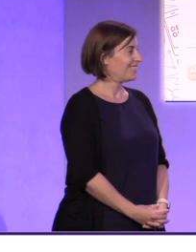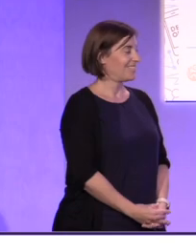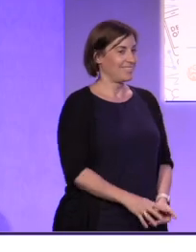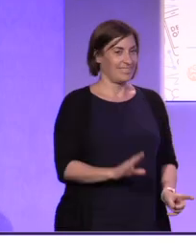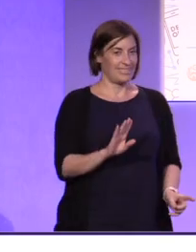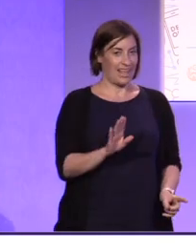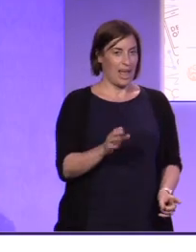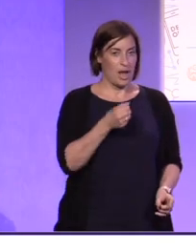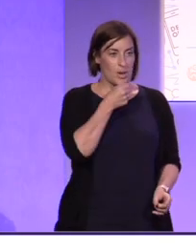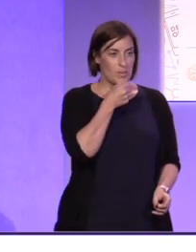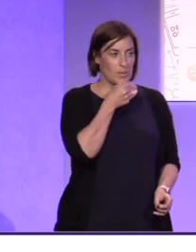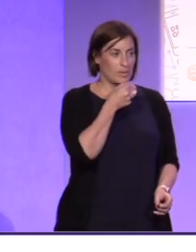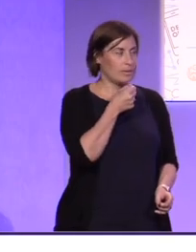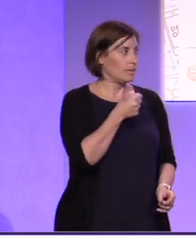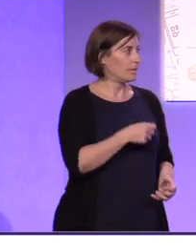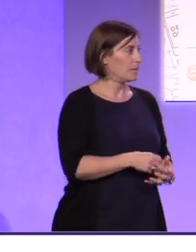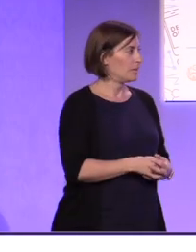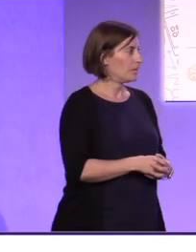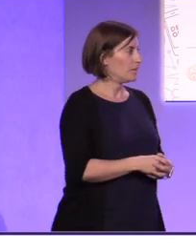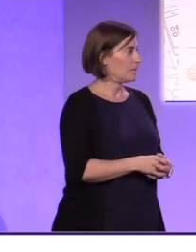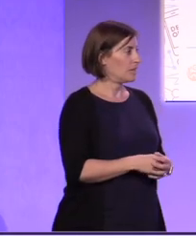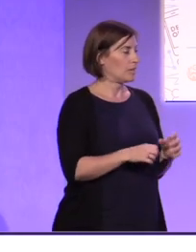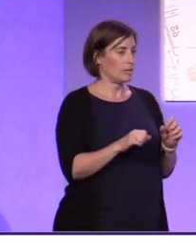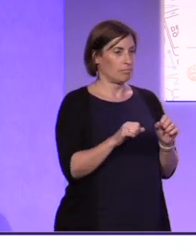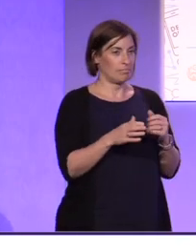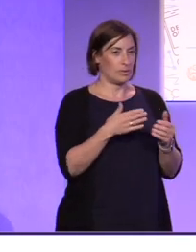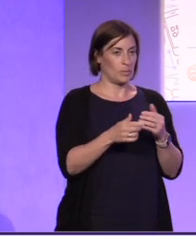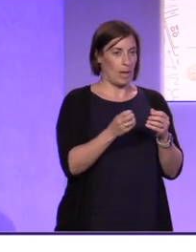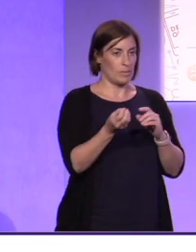Hello. I have an interest light, so I have to ignore you for just a sec.